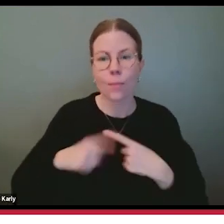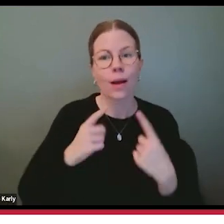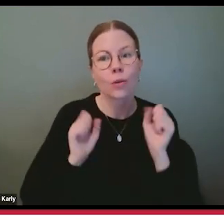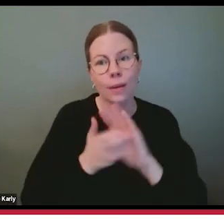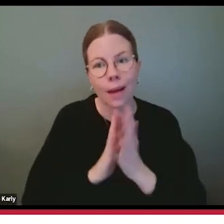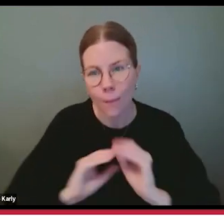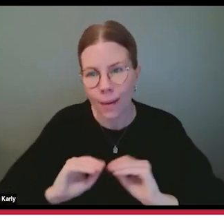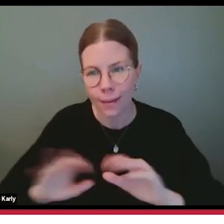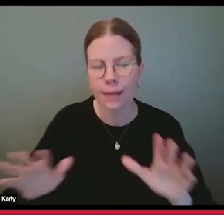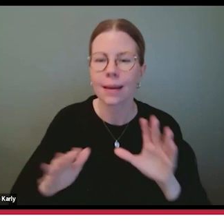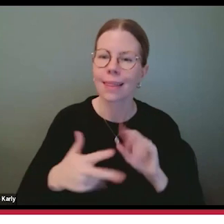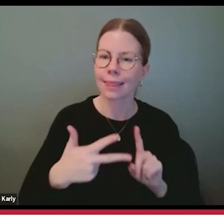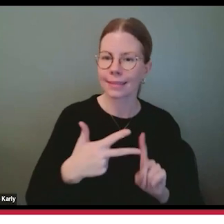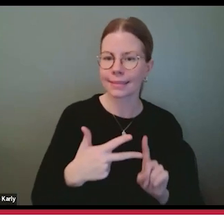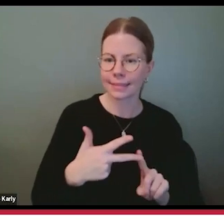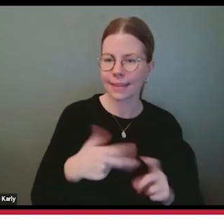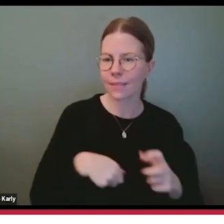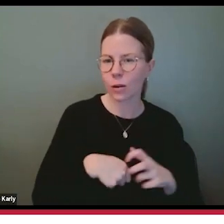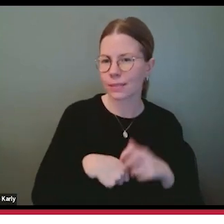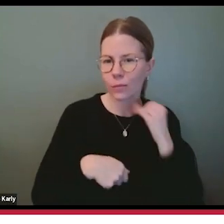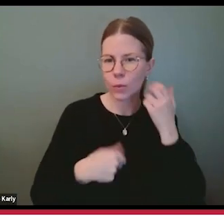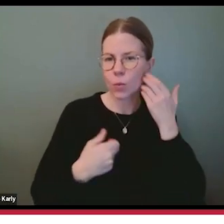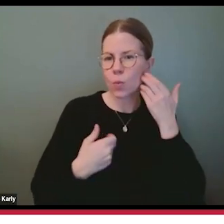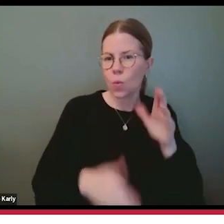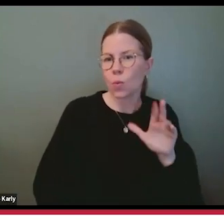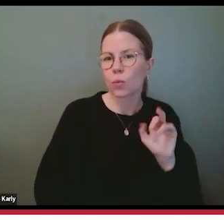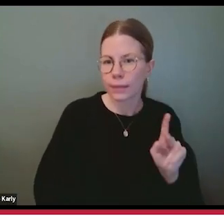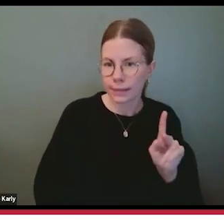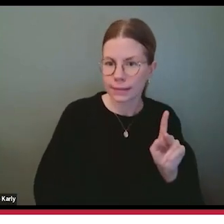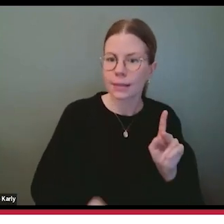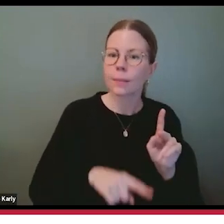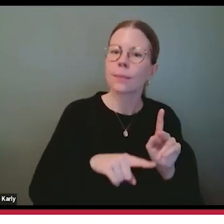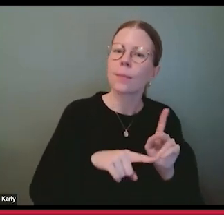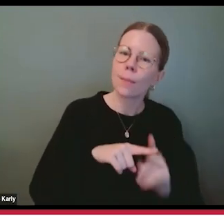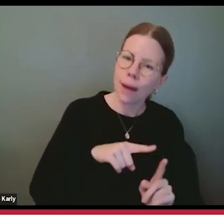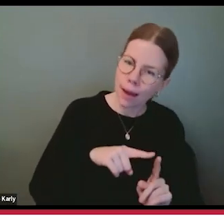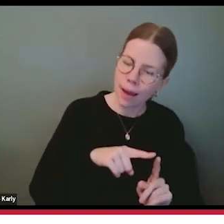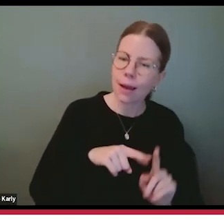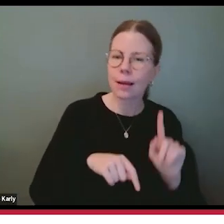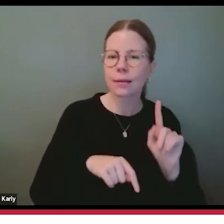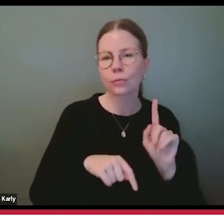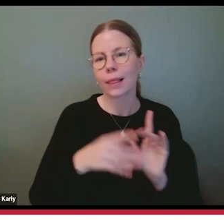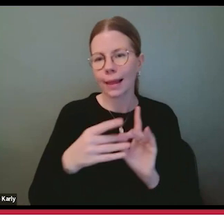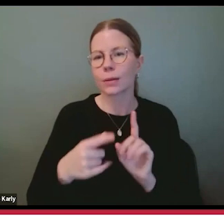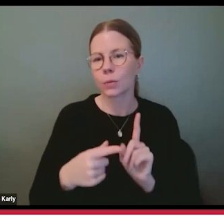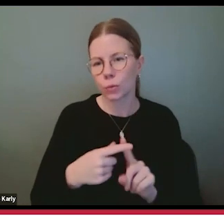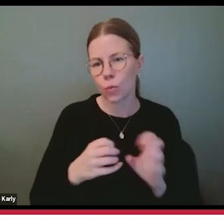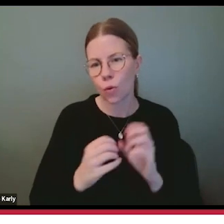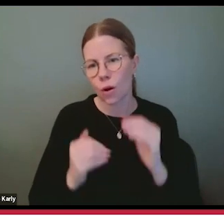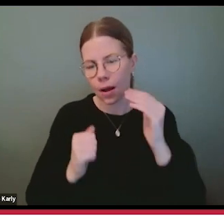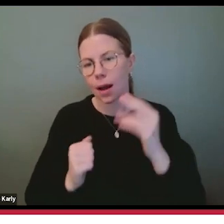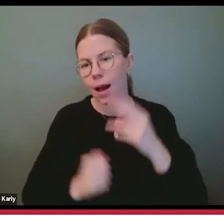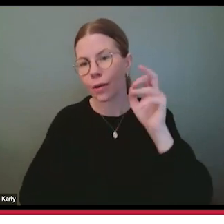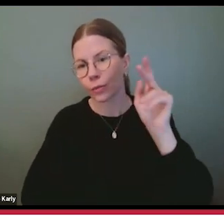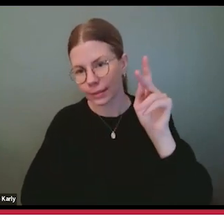with unknown risks, but that are taxonomically related to ones that are thought to be high risk. And the virus prospecting would